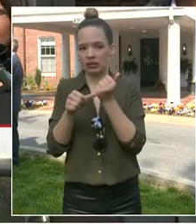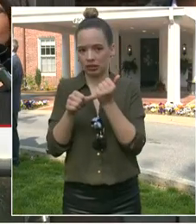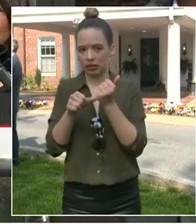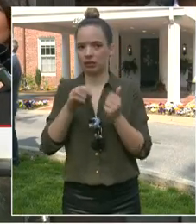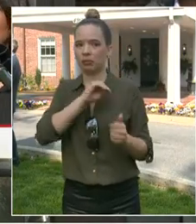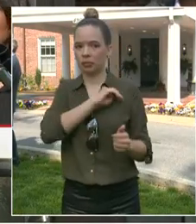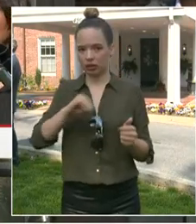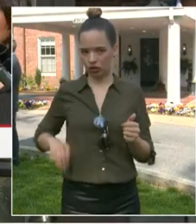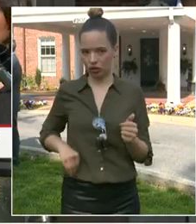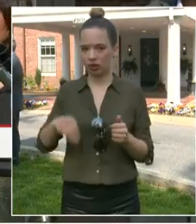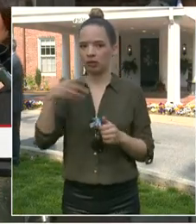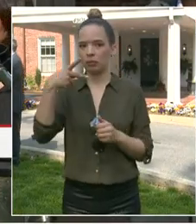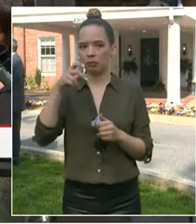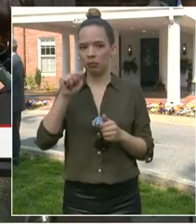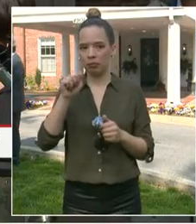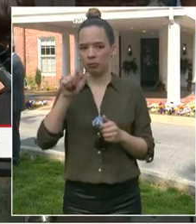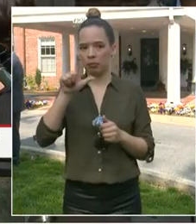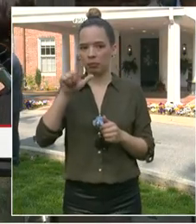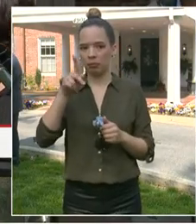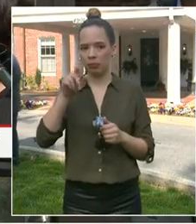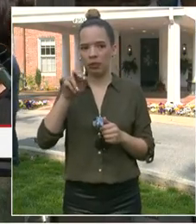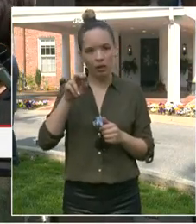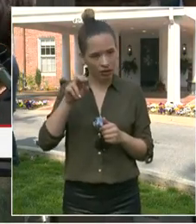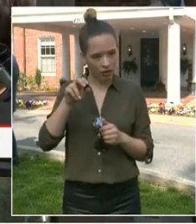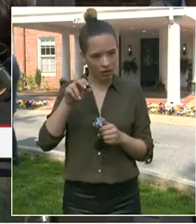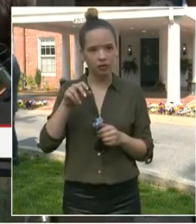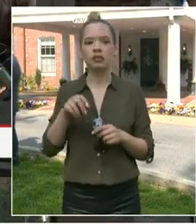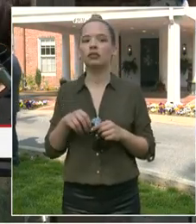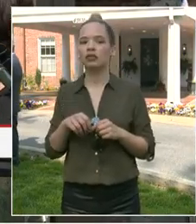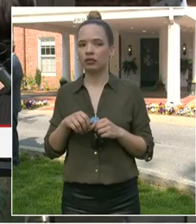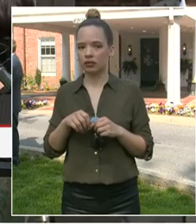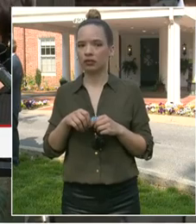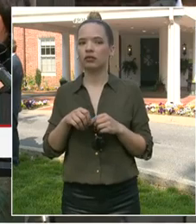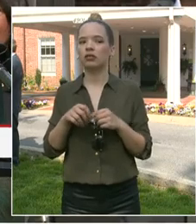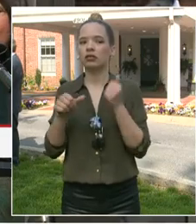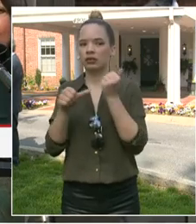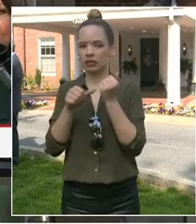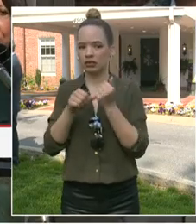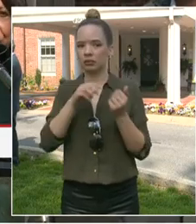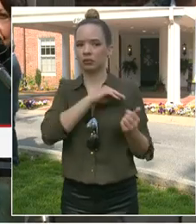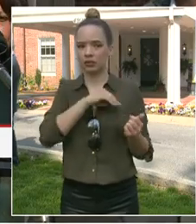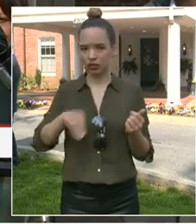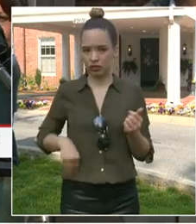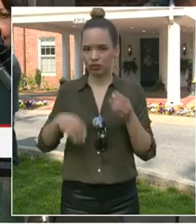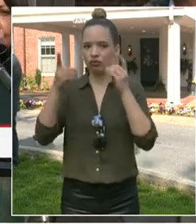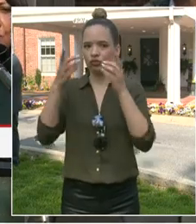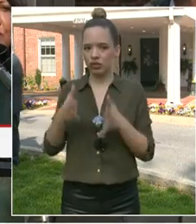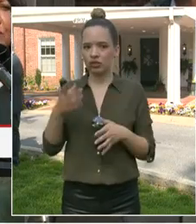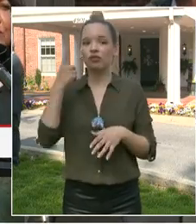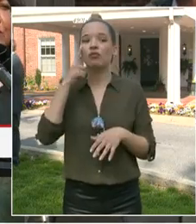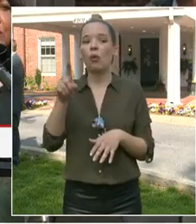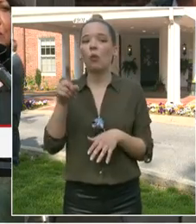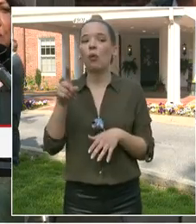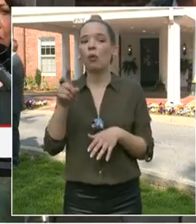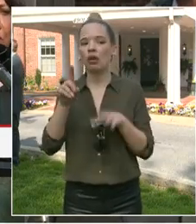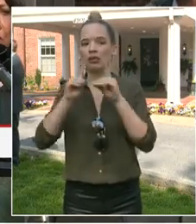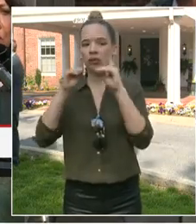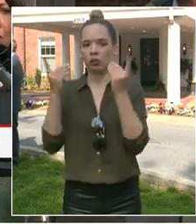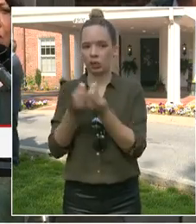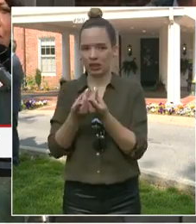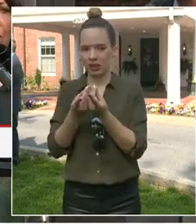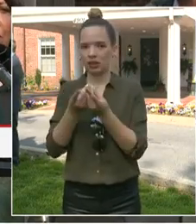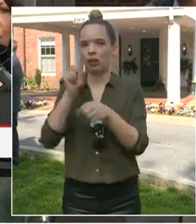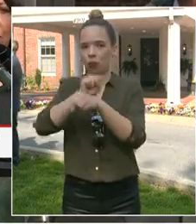education. Dr. Unique Morris Hughes is the director for the Department of Employment Services.